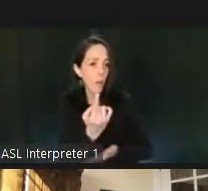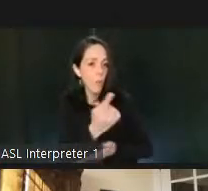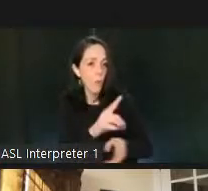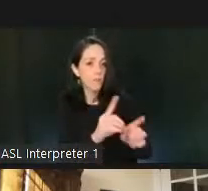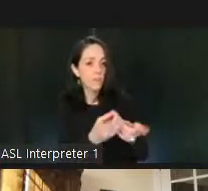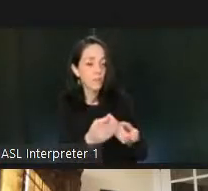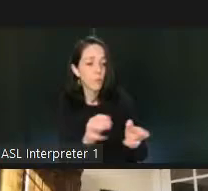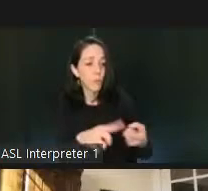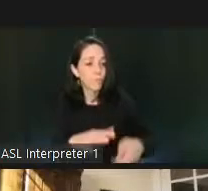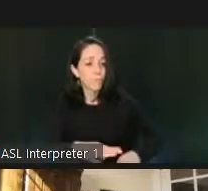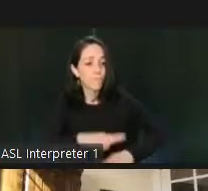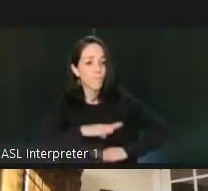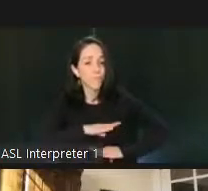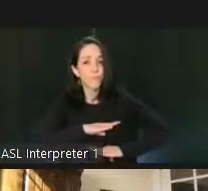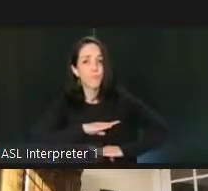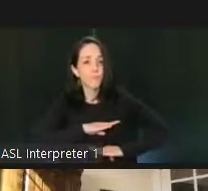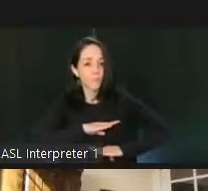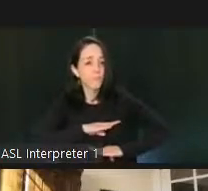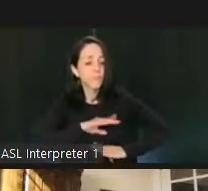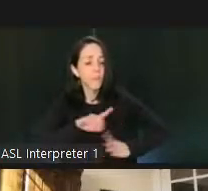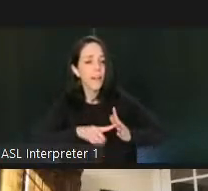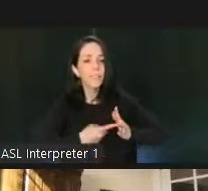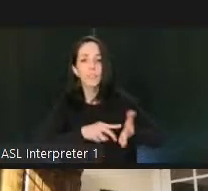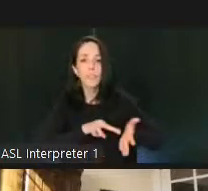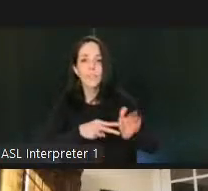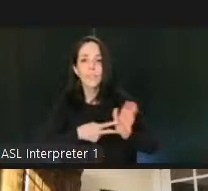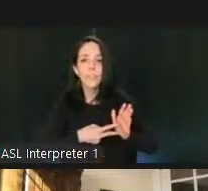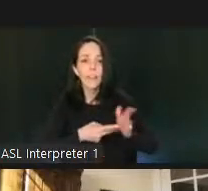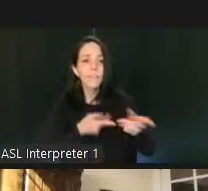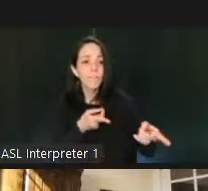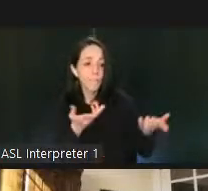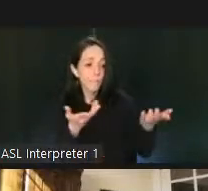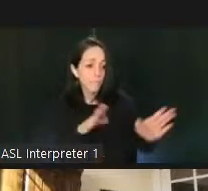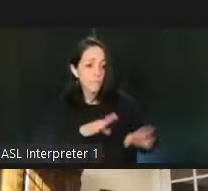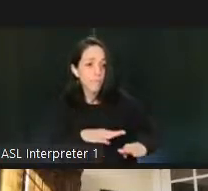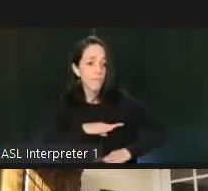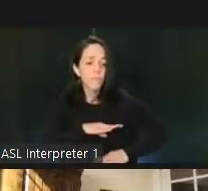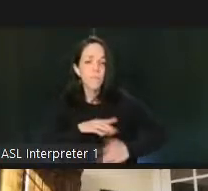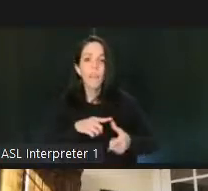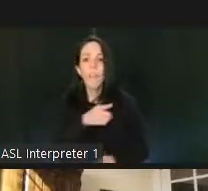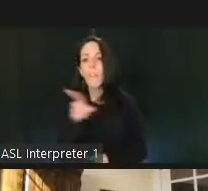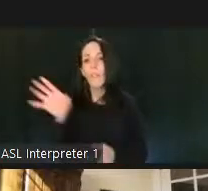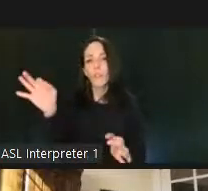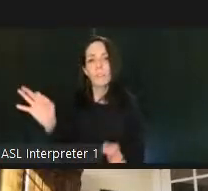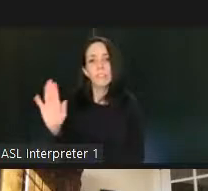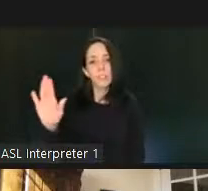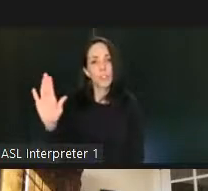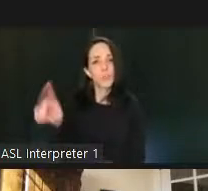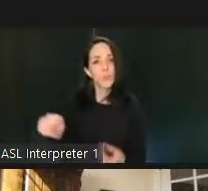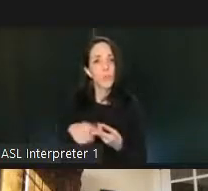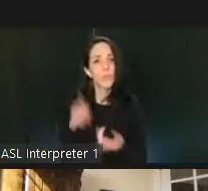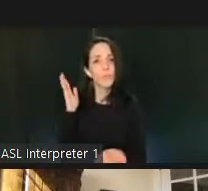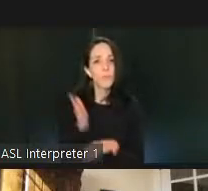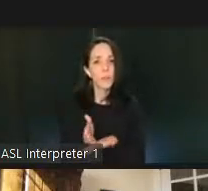its initial intent and purpose. And so they would have that authority to do so.